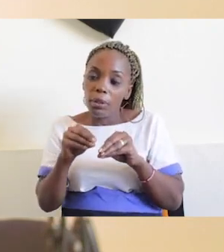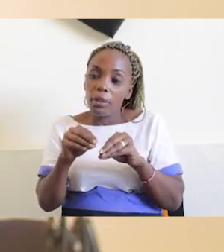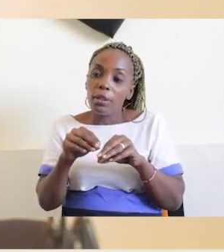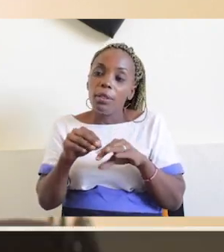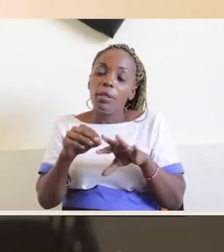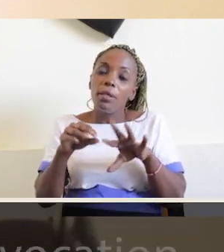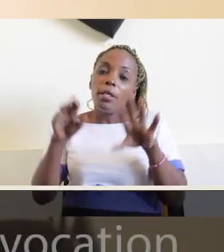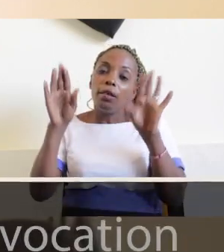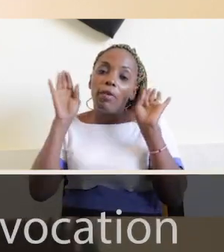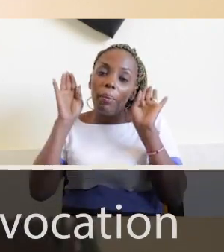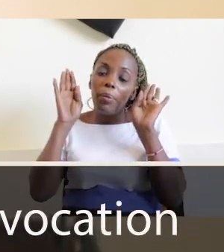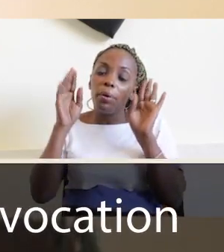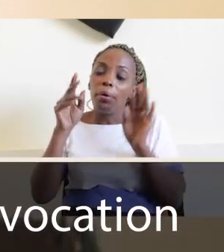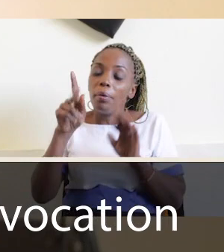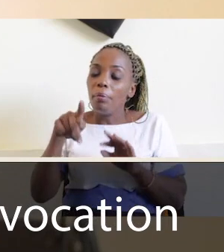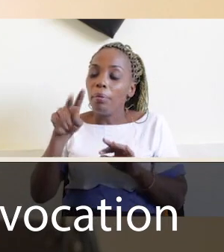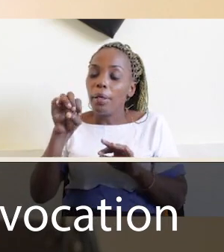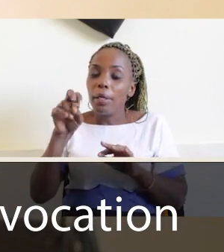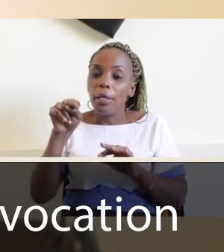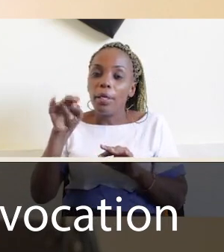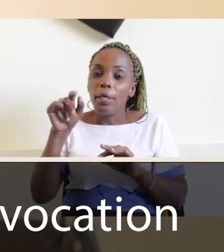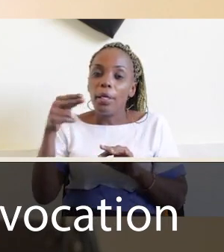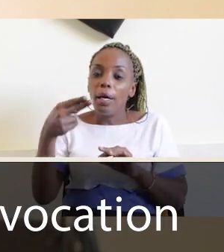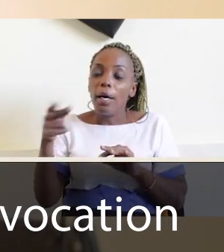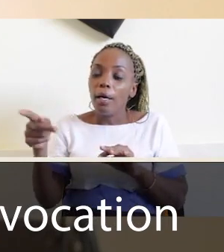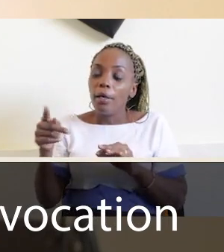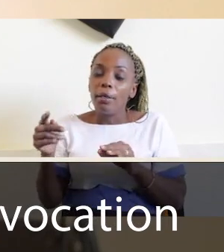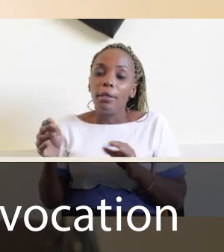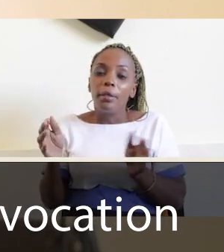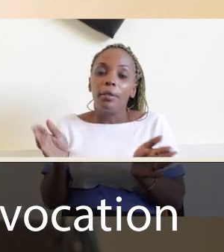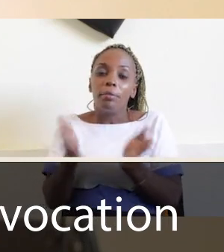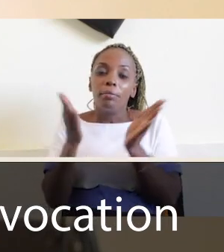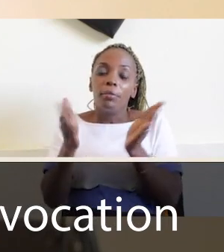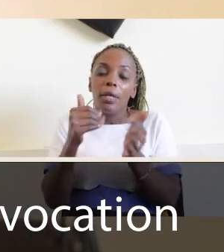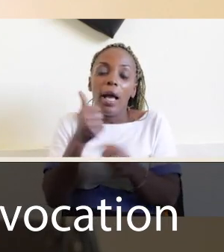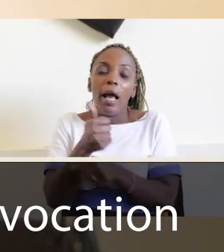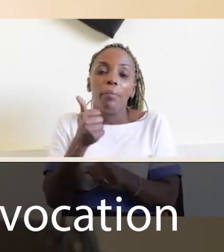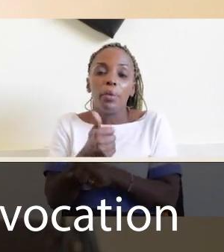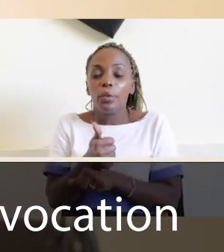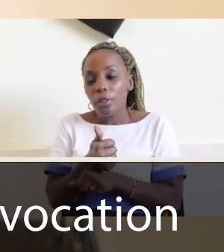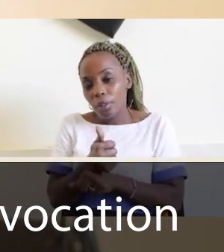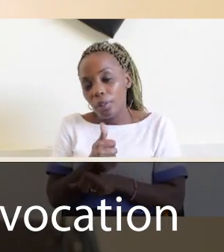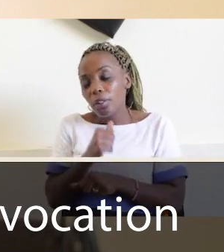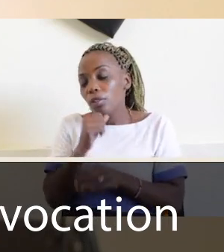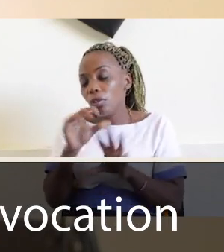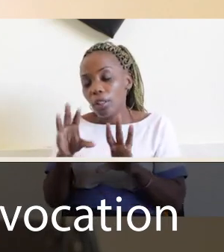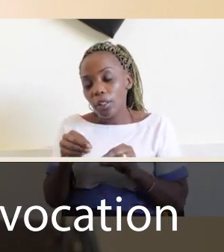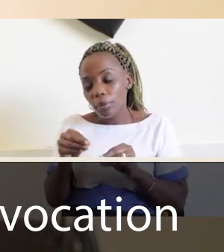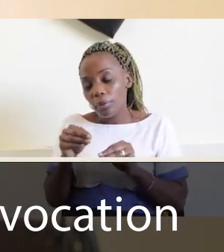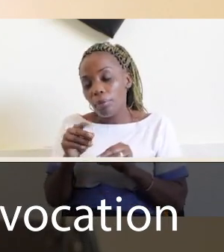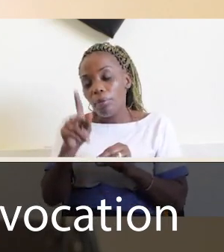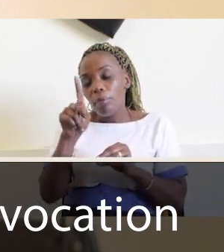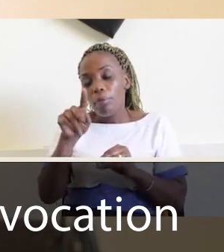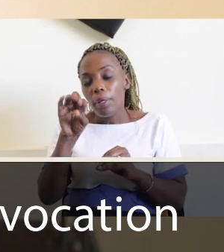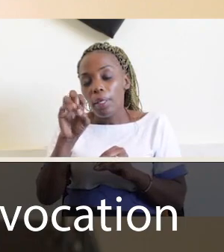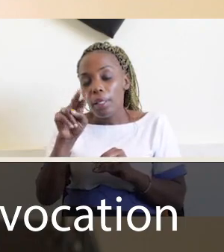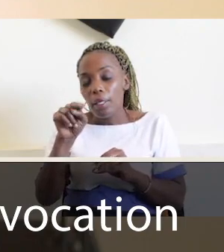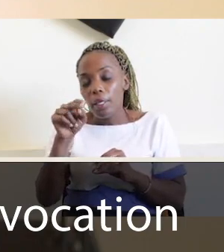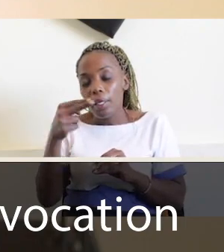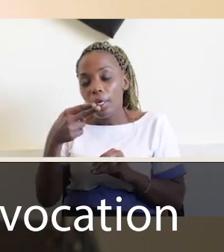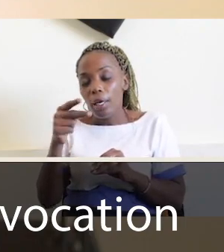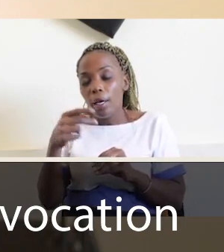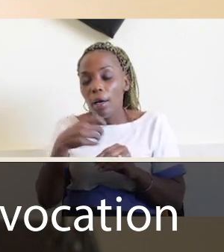provocation. Penina was her co-wife. Remember, Elkanah had two wives. The one was Hannah, the other was Penina. And Penina